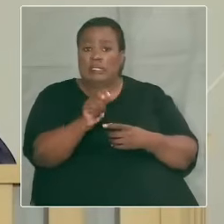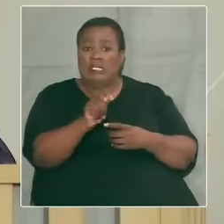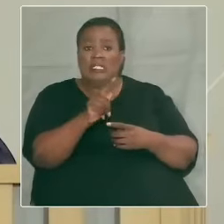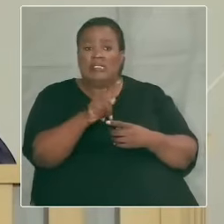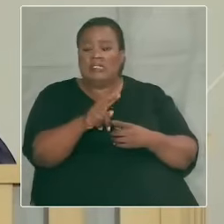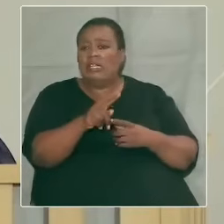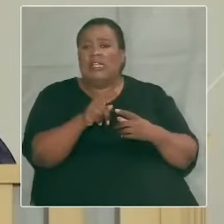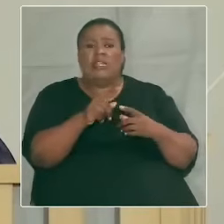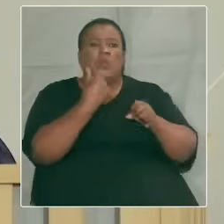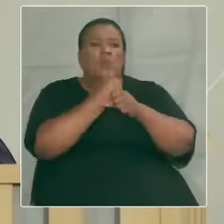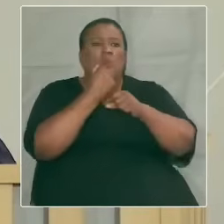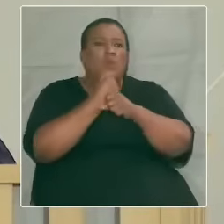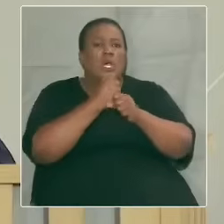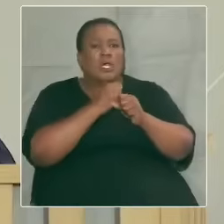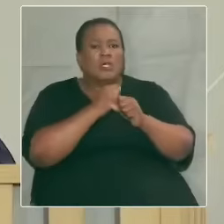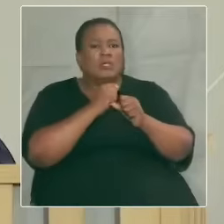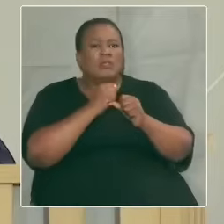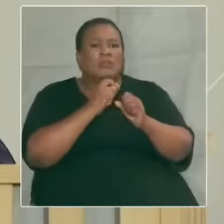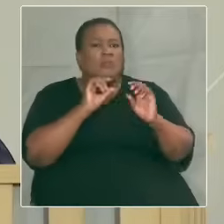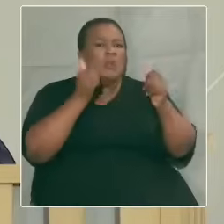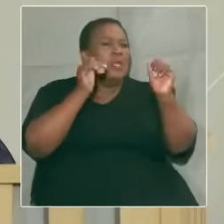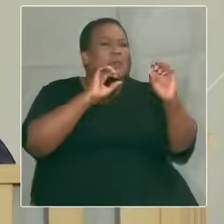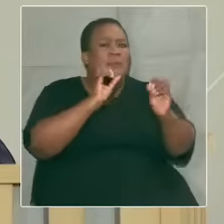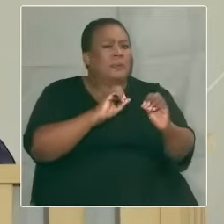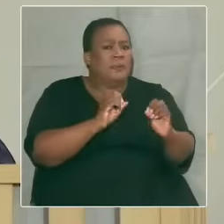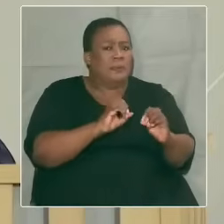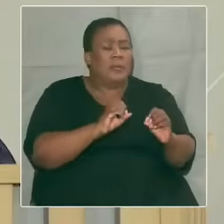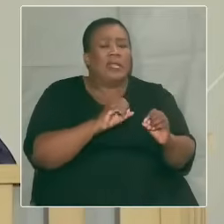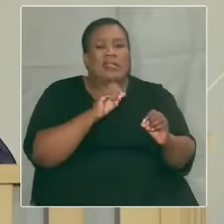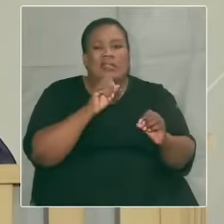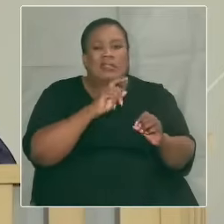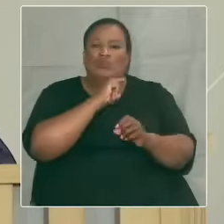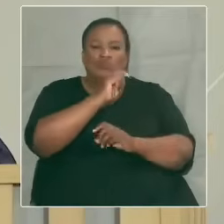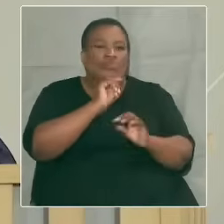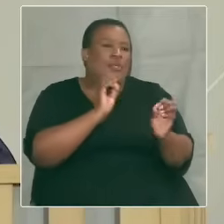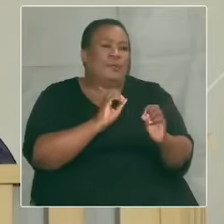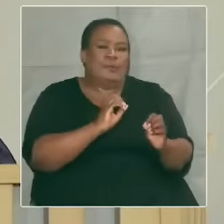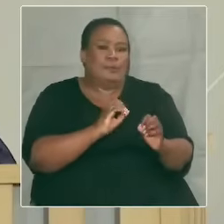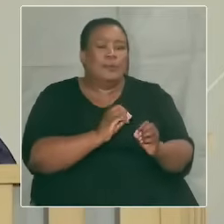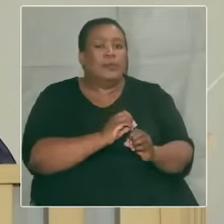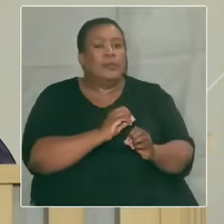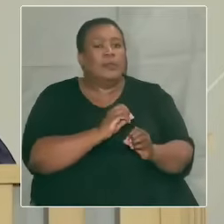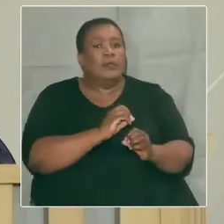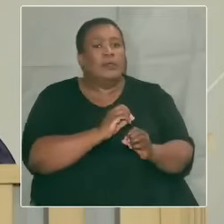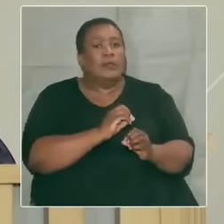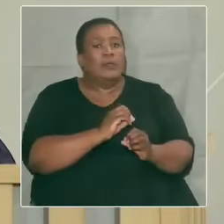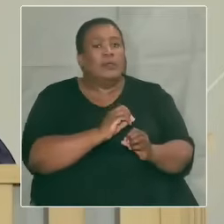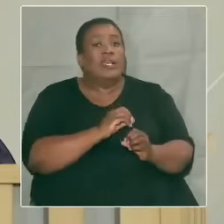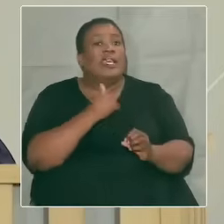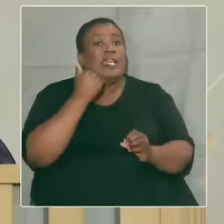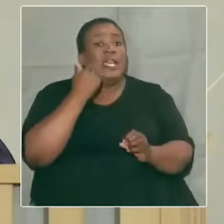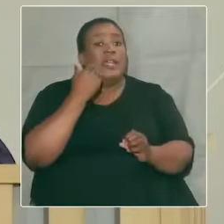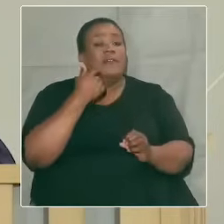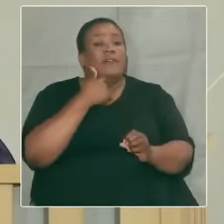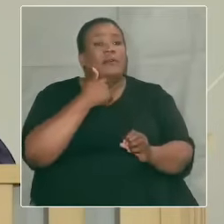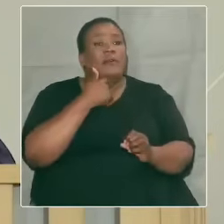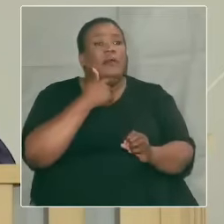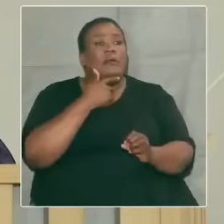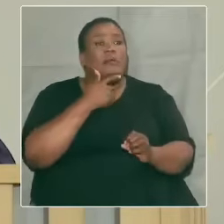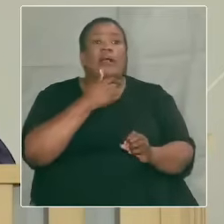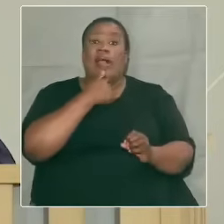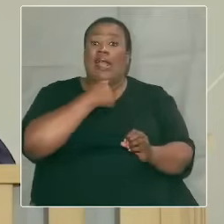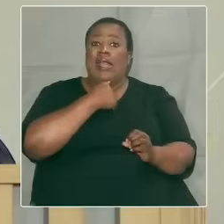false. If at any point I was convinced that the PKTT was no longer effective, I would not